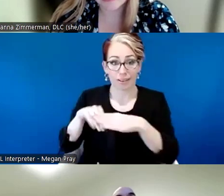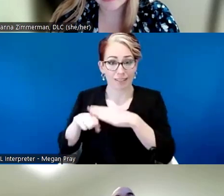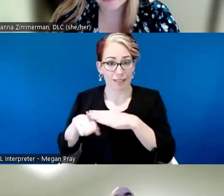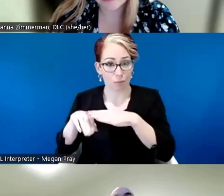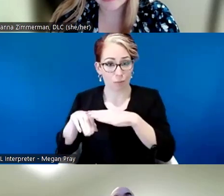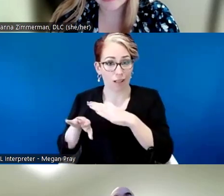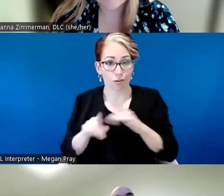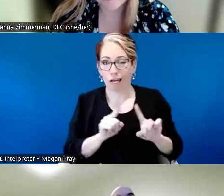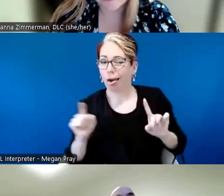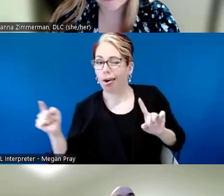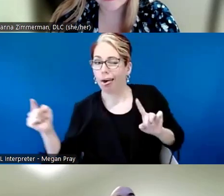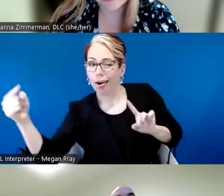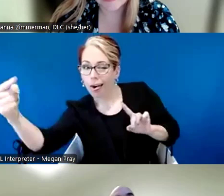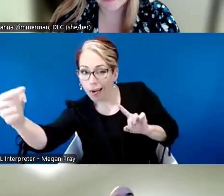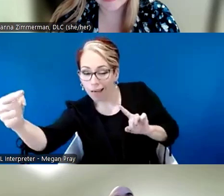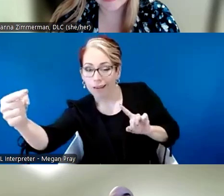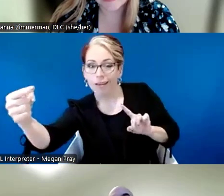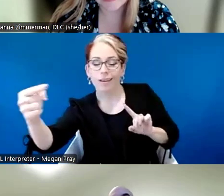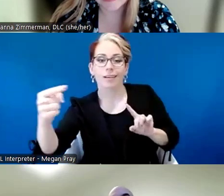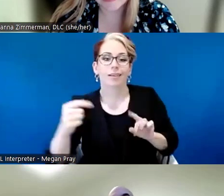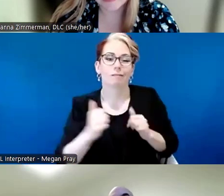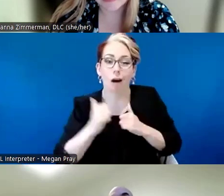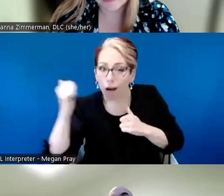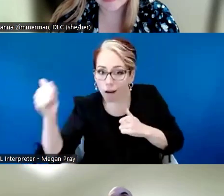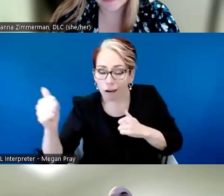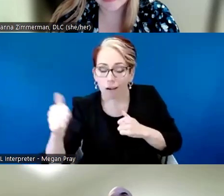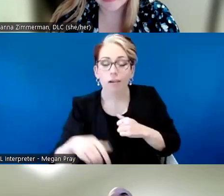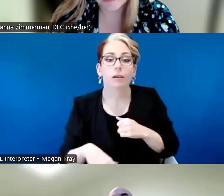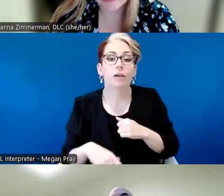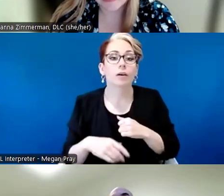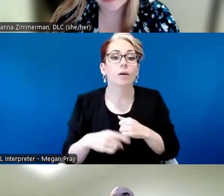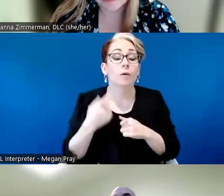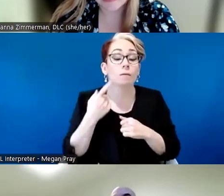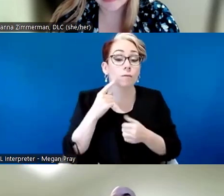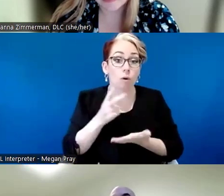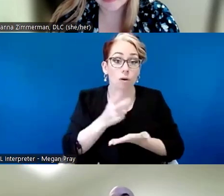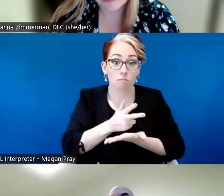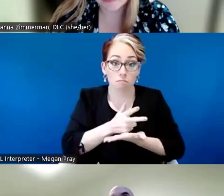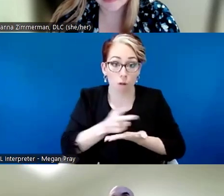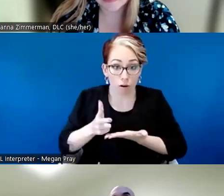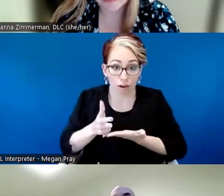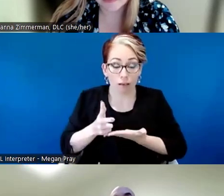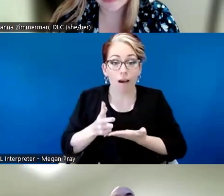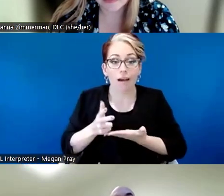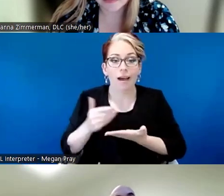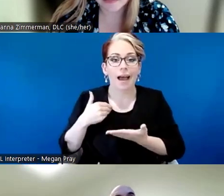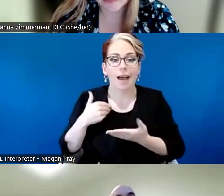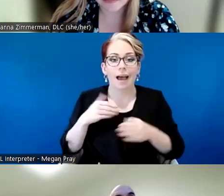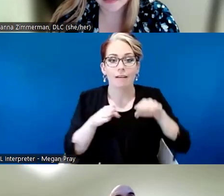Are there curb cuts that have been provided from the parking lot to the sidewalk or to the entry